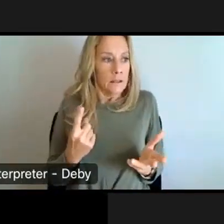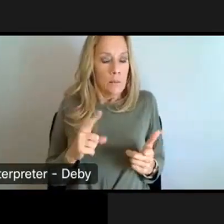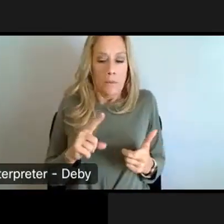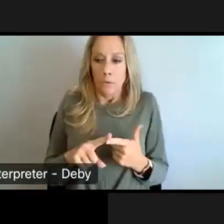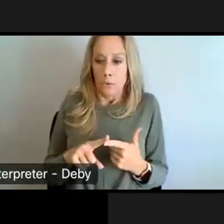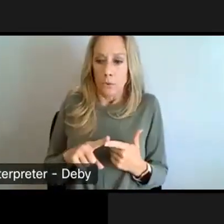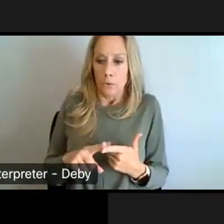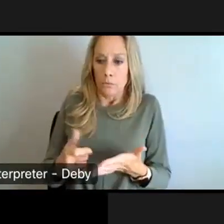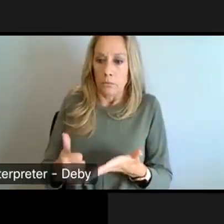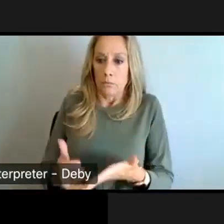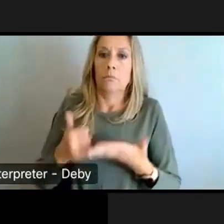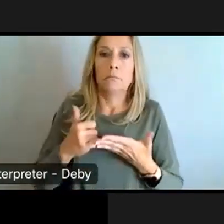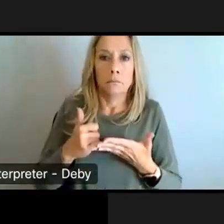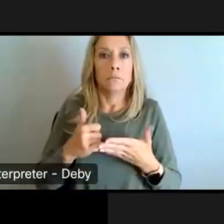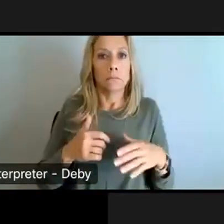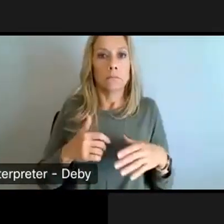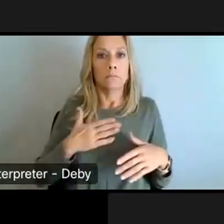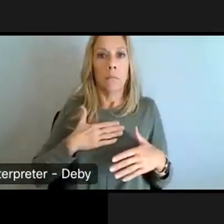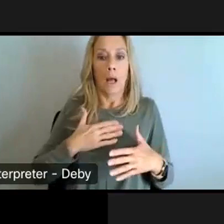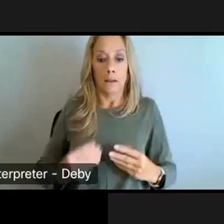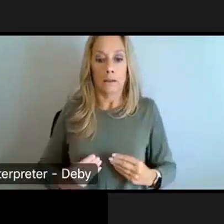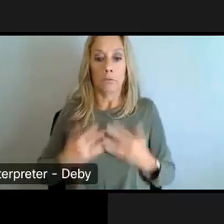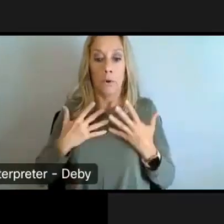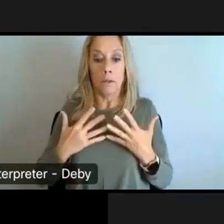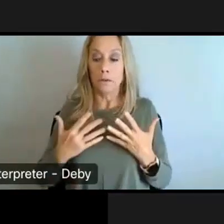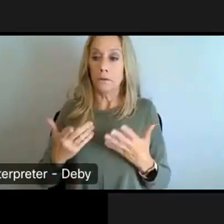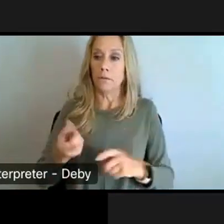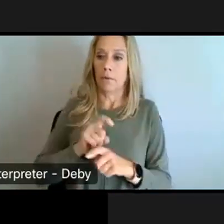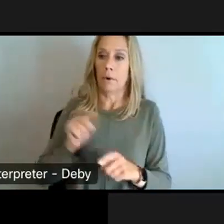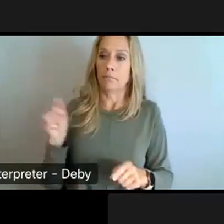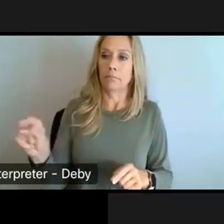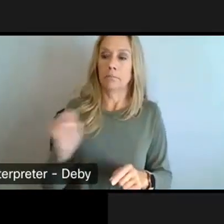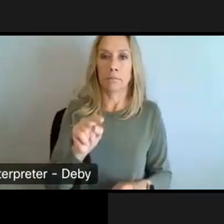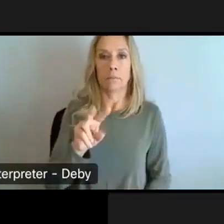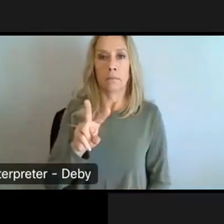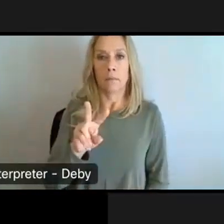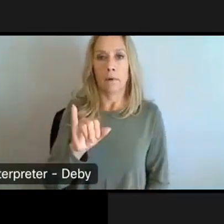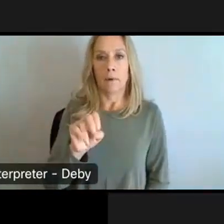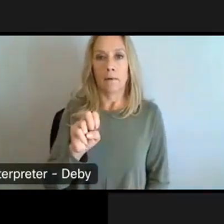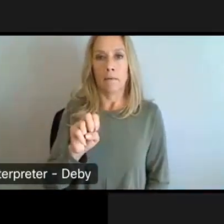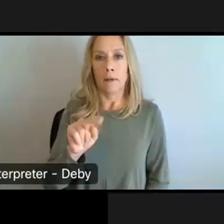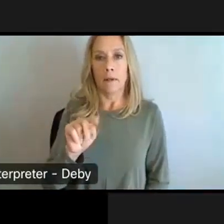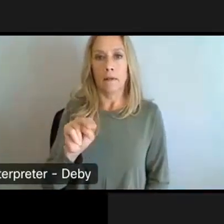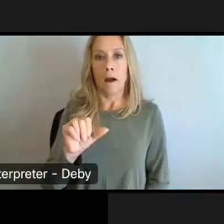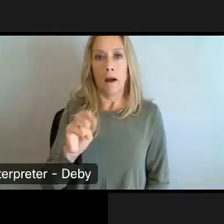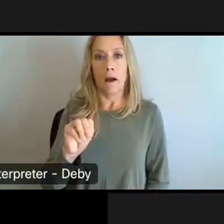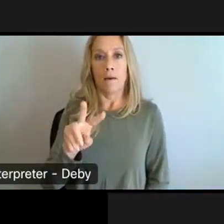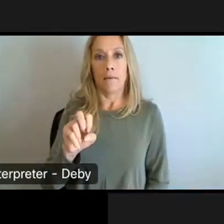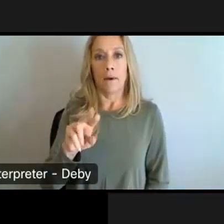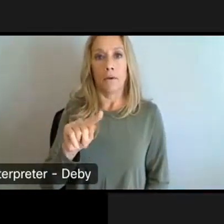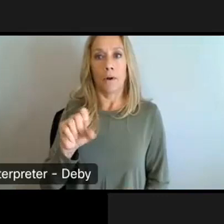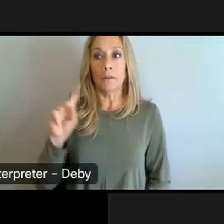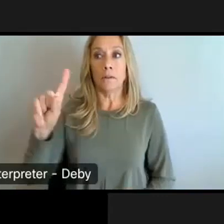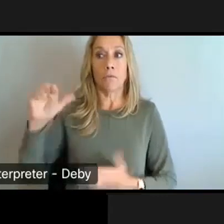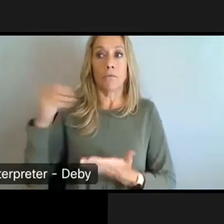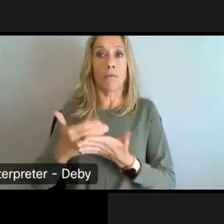I kind of drew my inspiration from the Vietnam veterans who, had to come home to an ungrateful nation, who